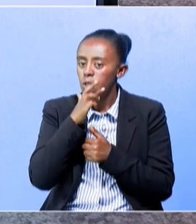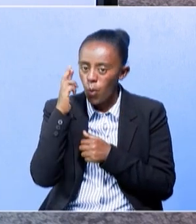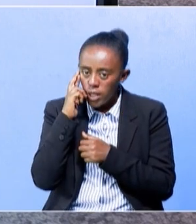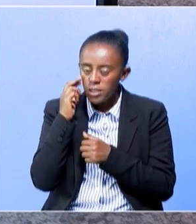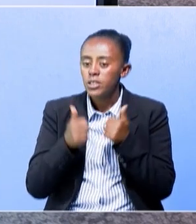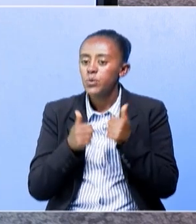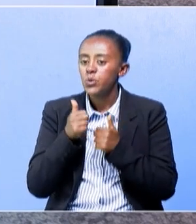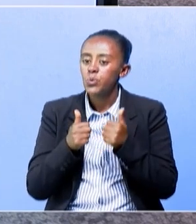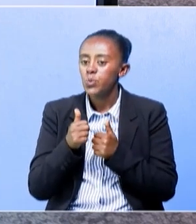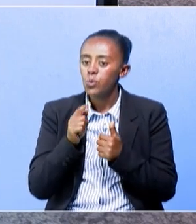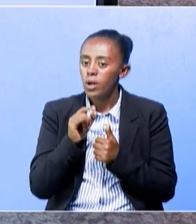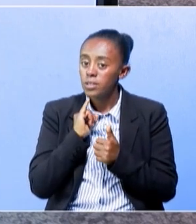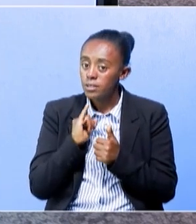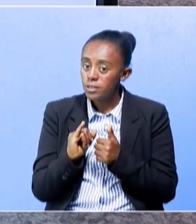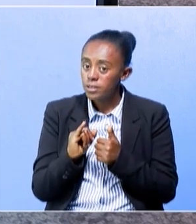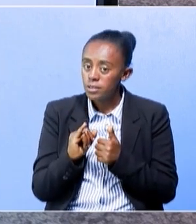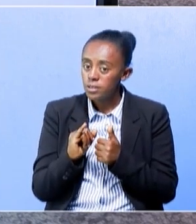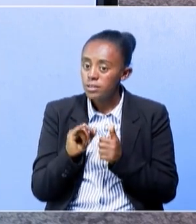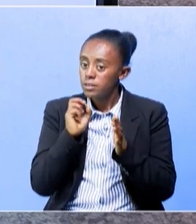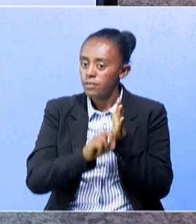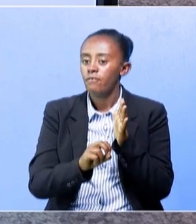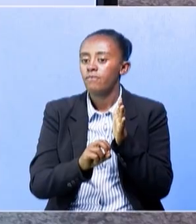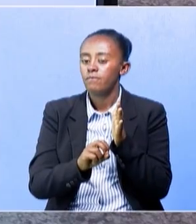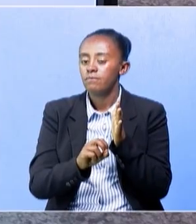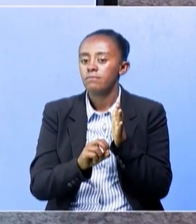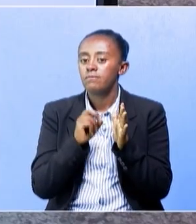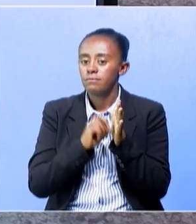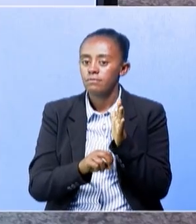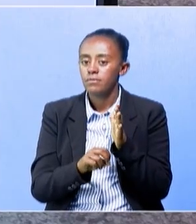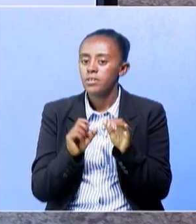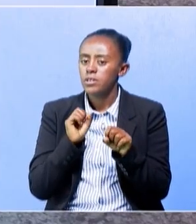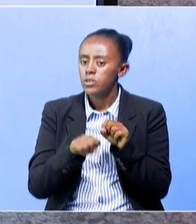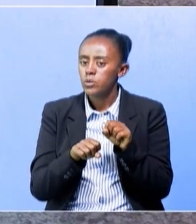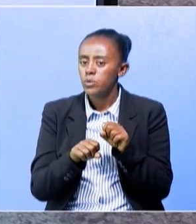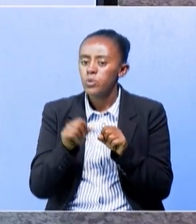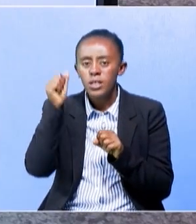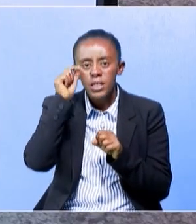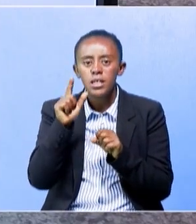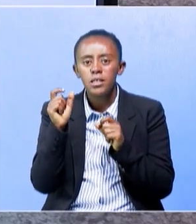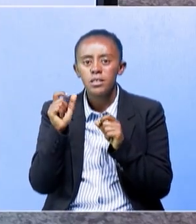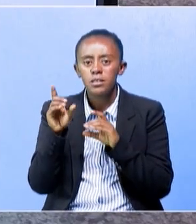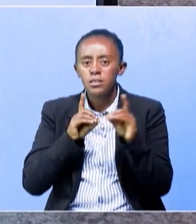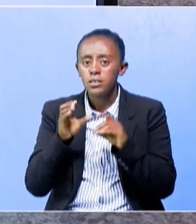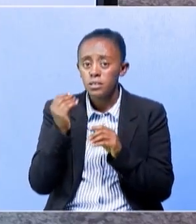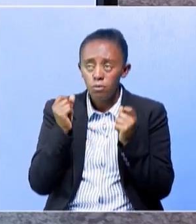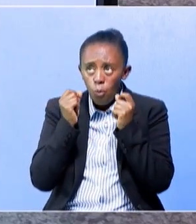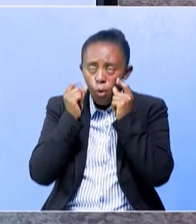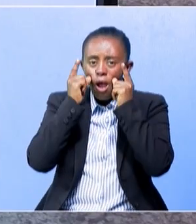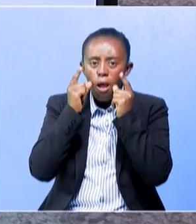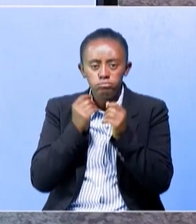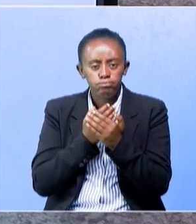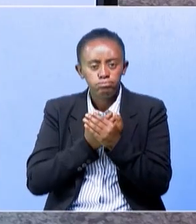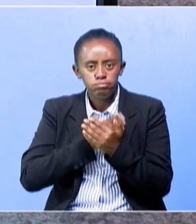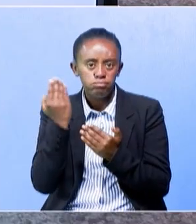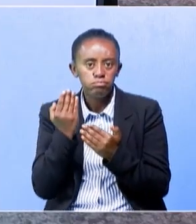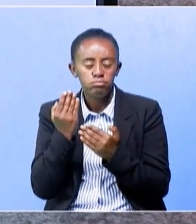which one is the result. So he didn't wake up early. Therefore,